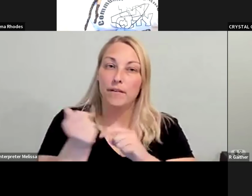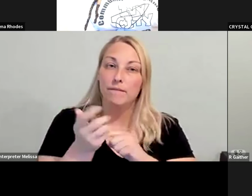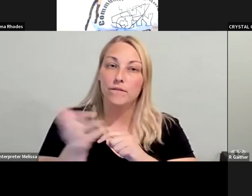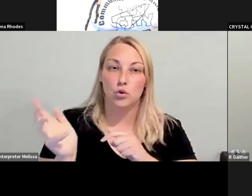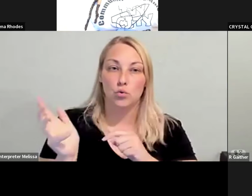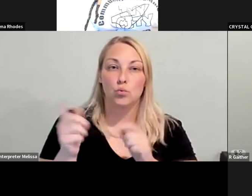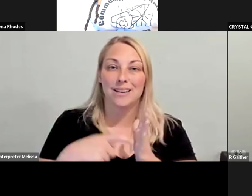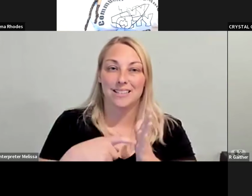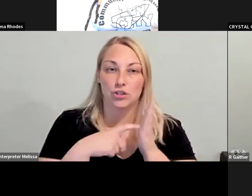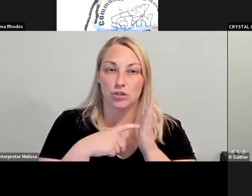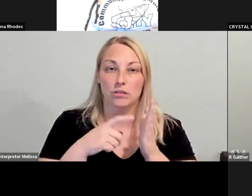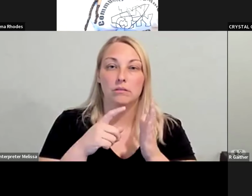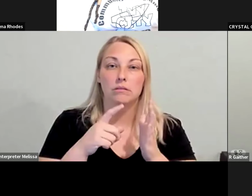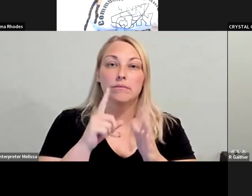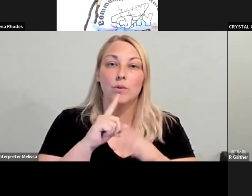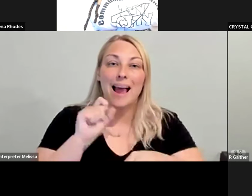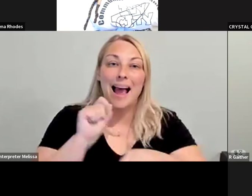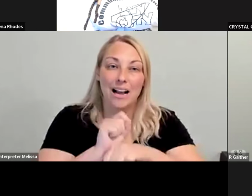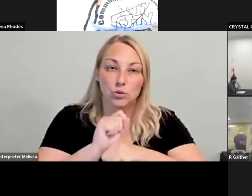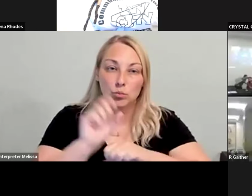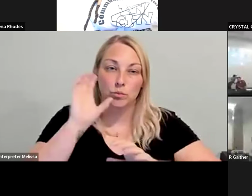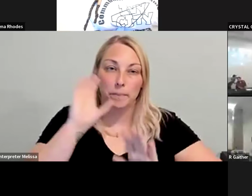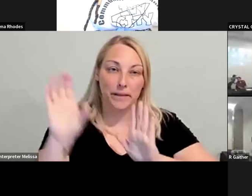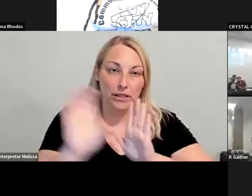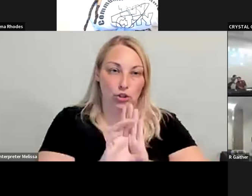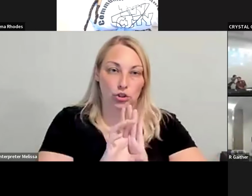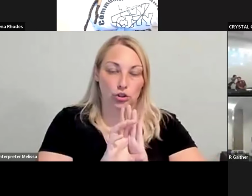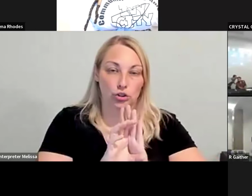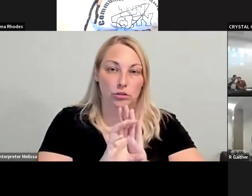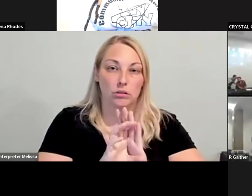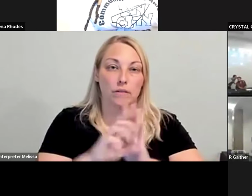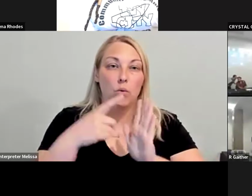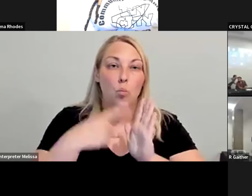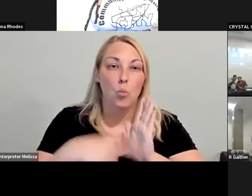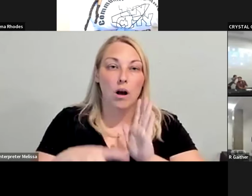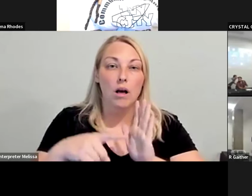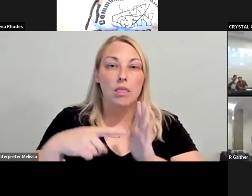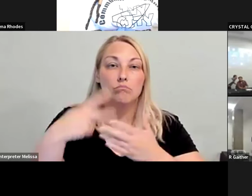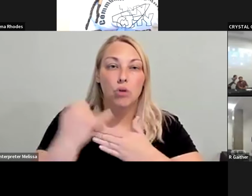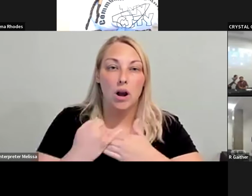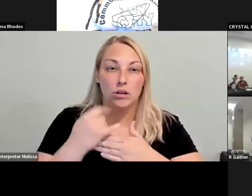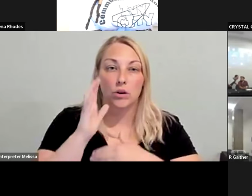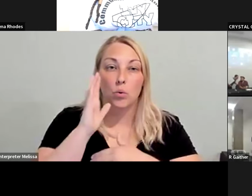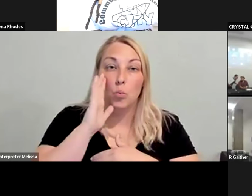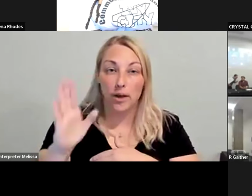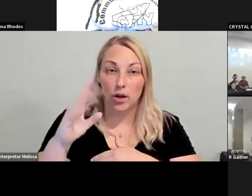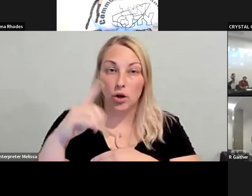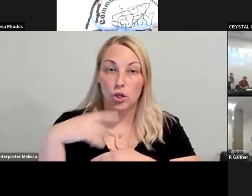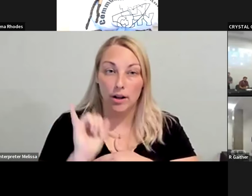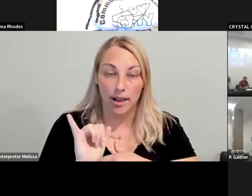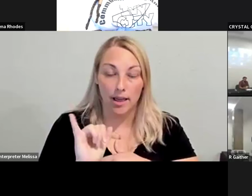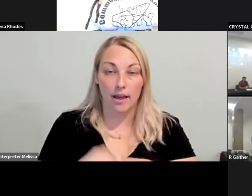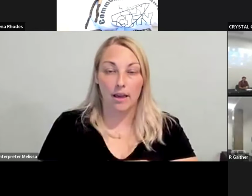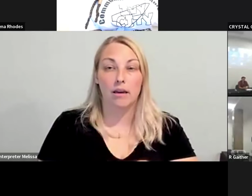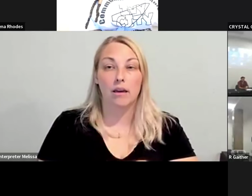some actual pictures of what the project will look like, what that alleyway will look